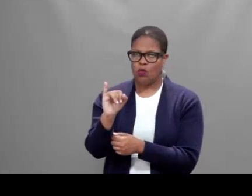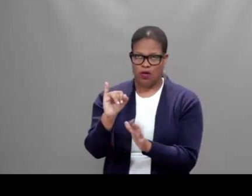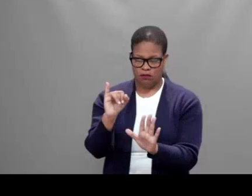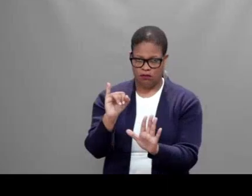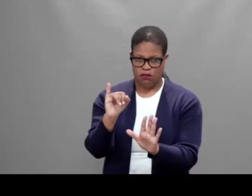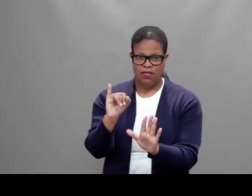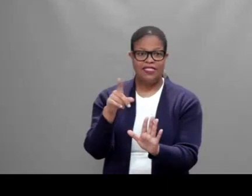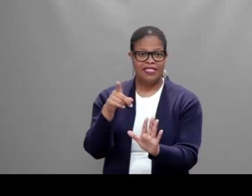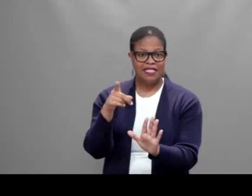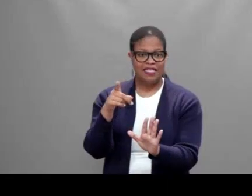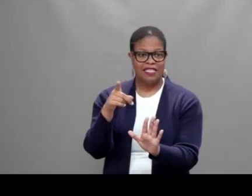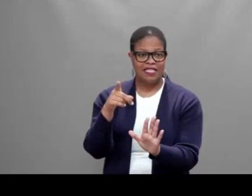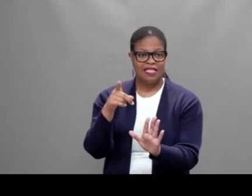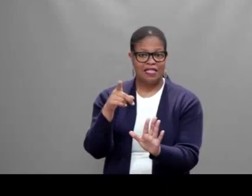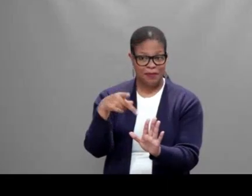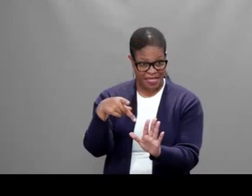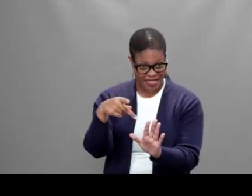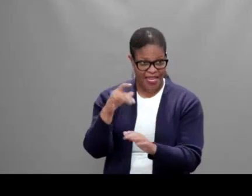DPI,